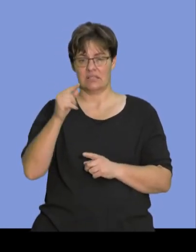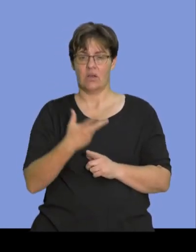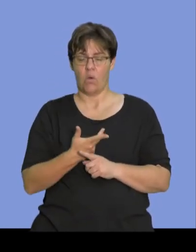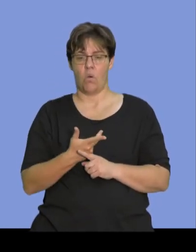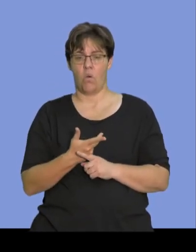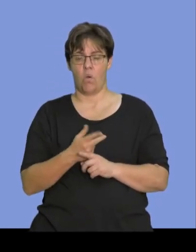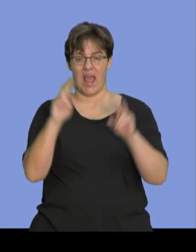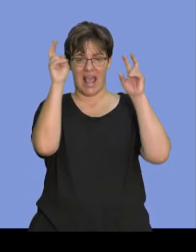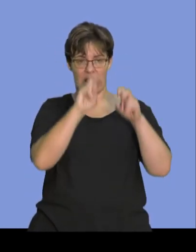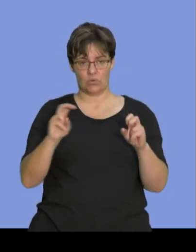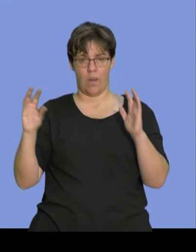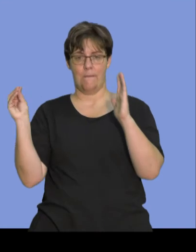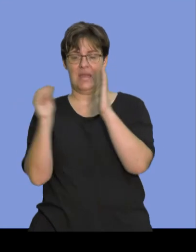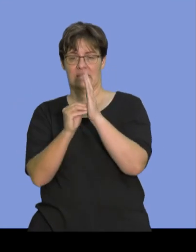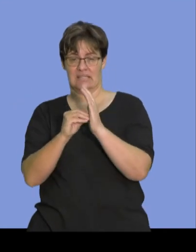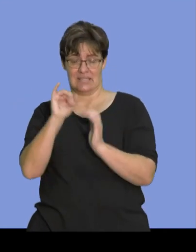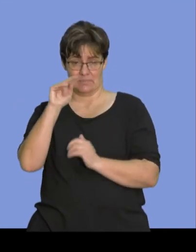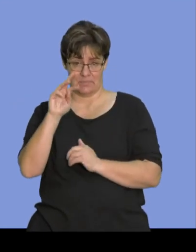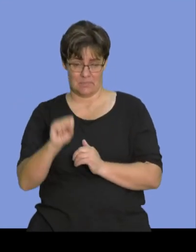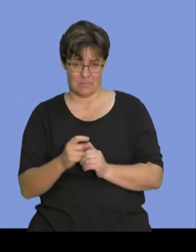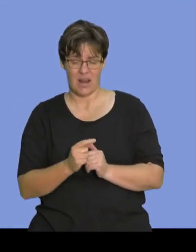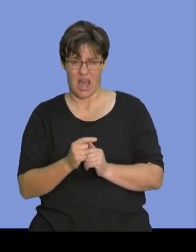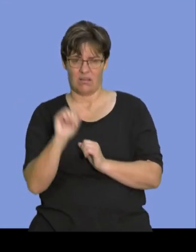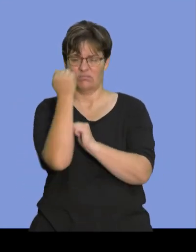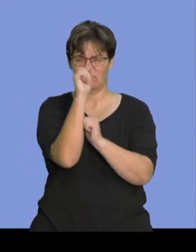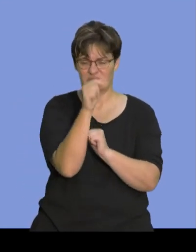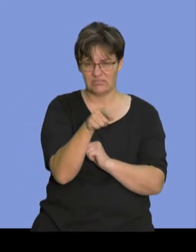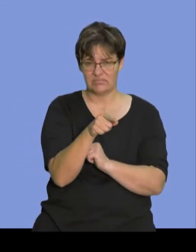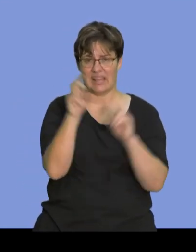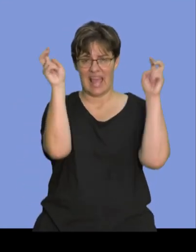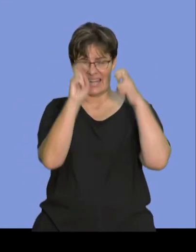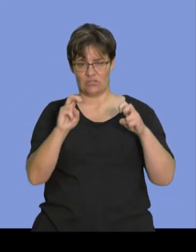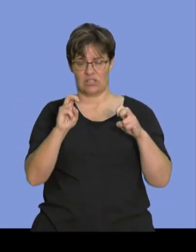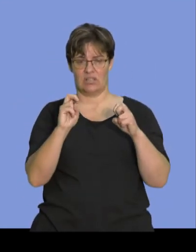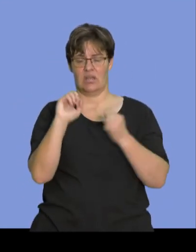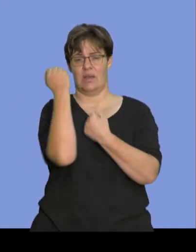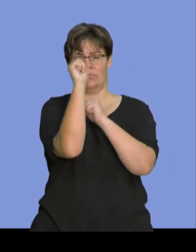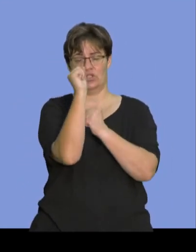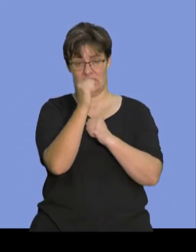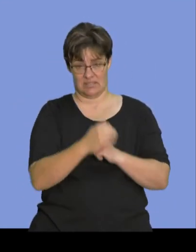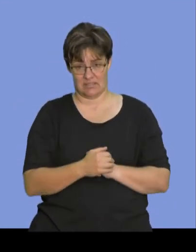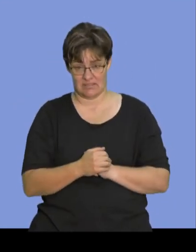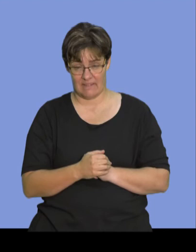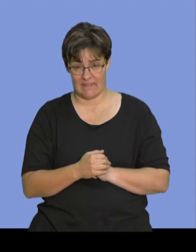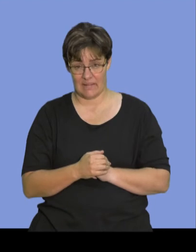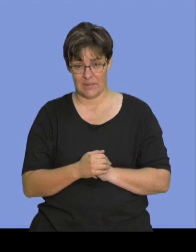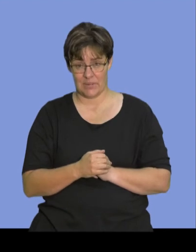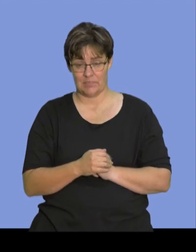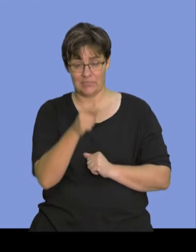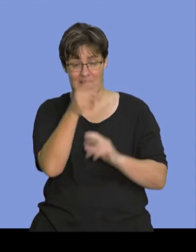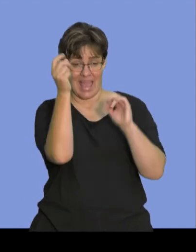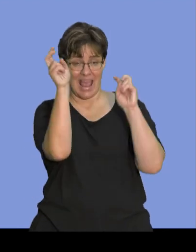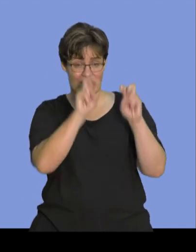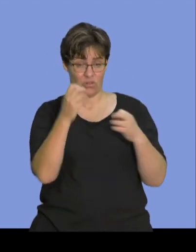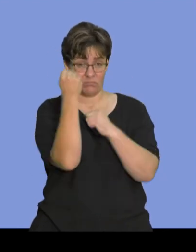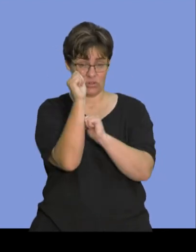or electromagnetism, you know, motors and generators, which are electrical machines, all right? So